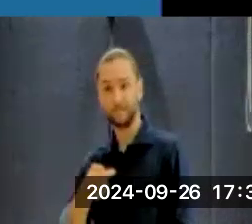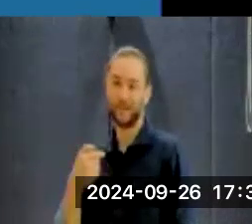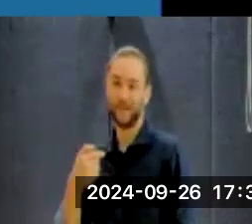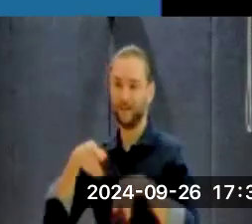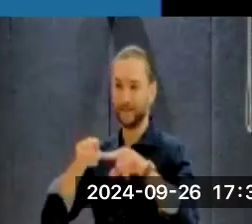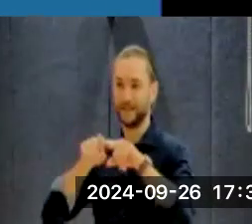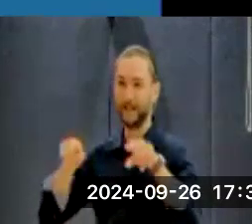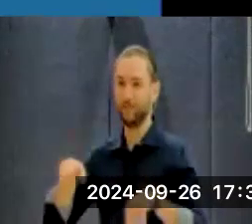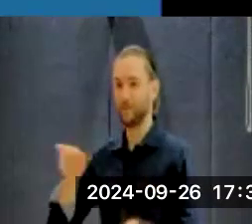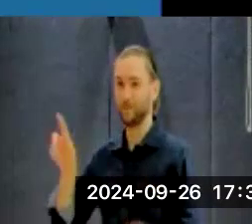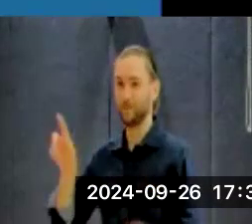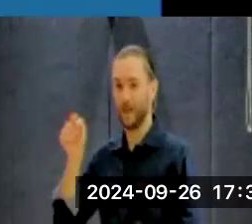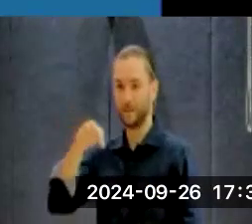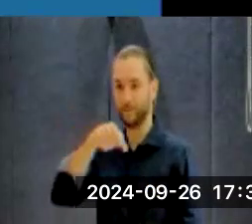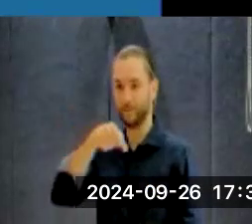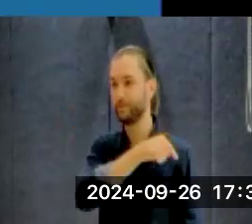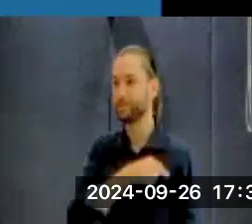signs.